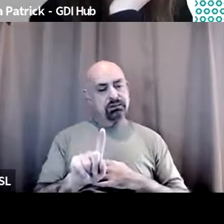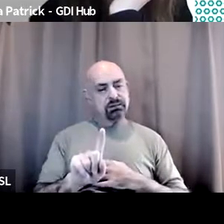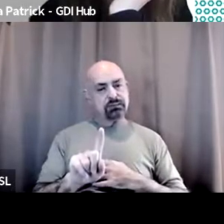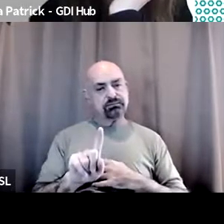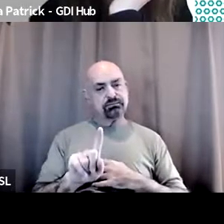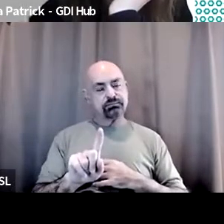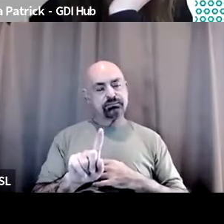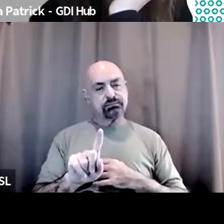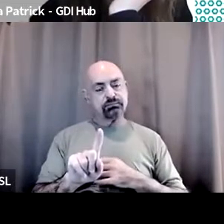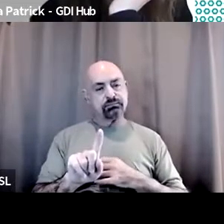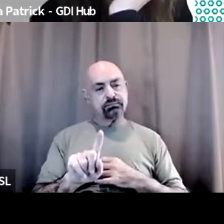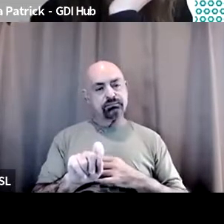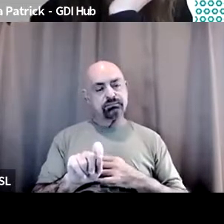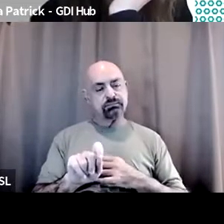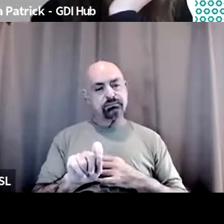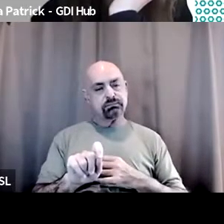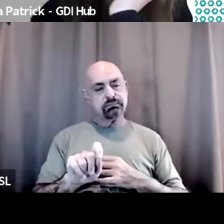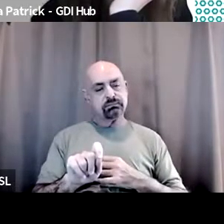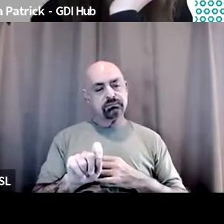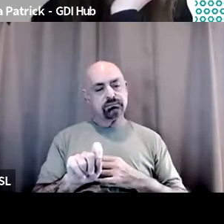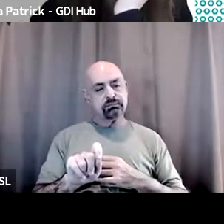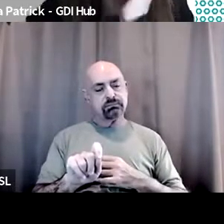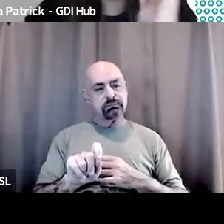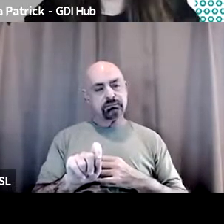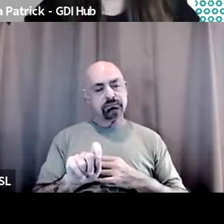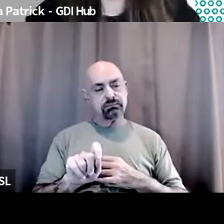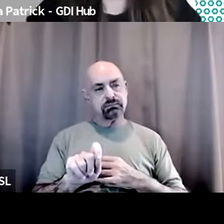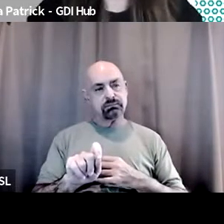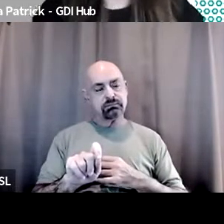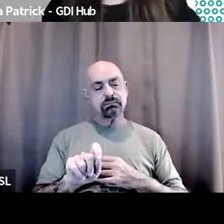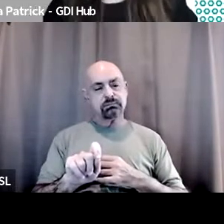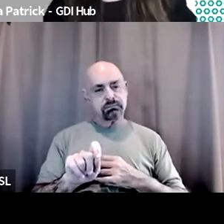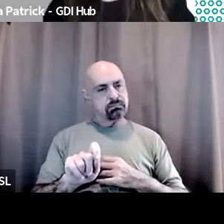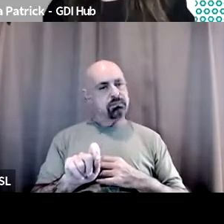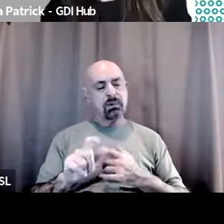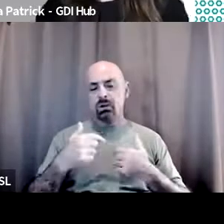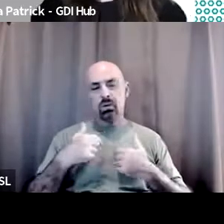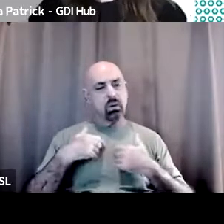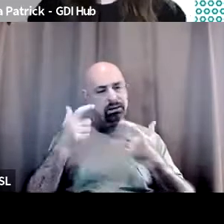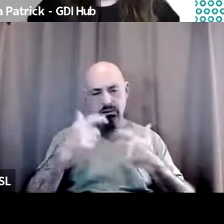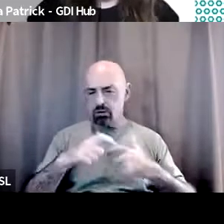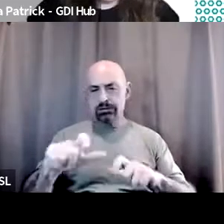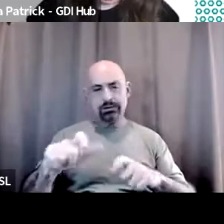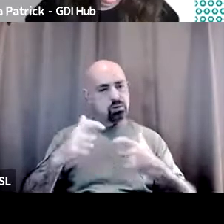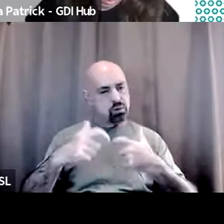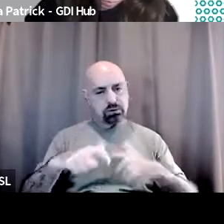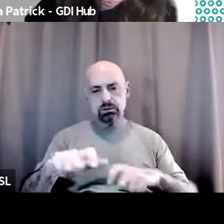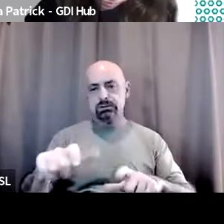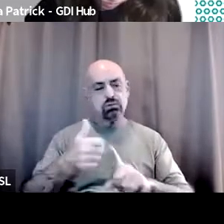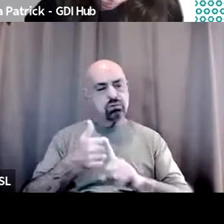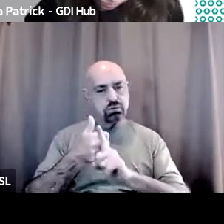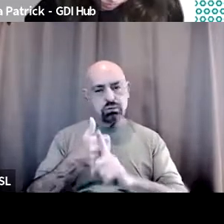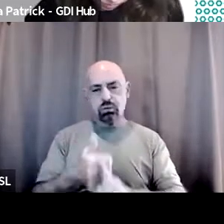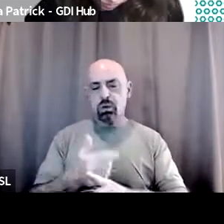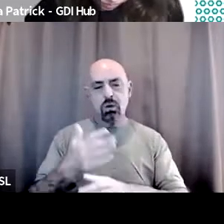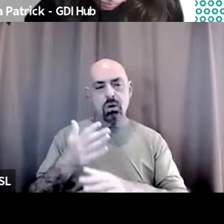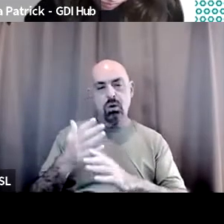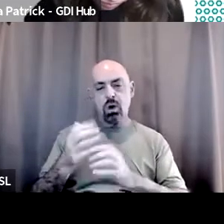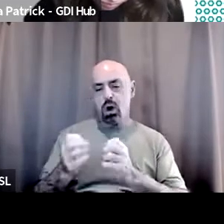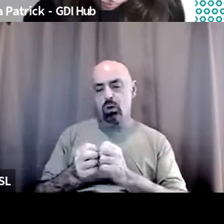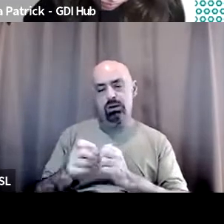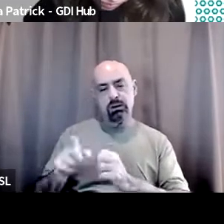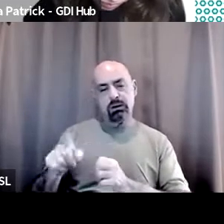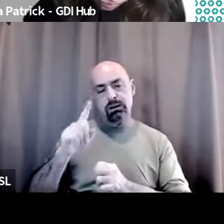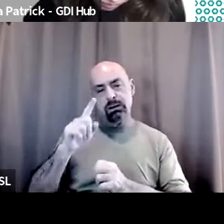now okay, we will continue the support and the work with the people